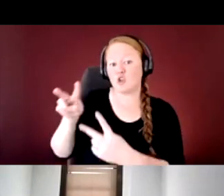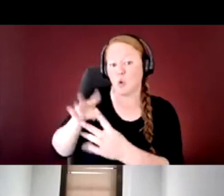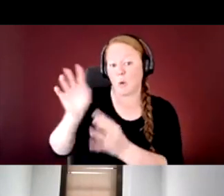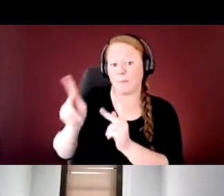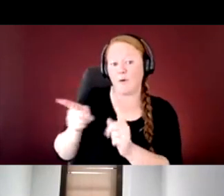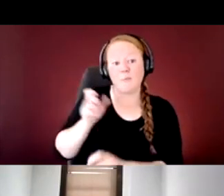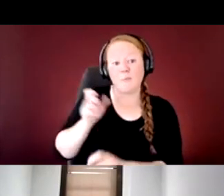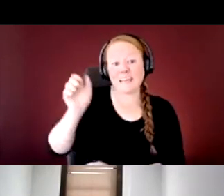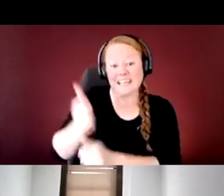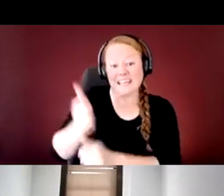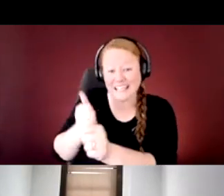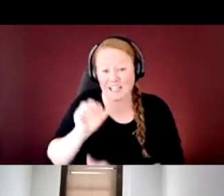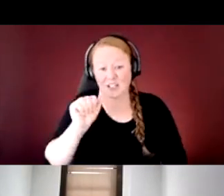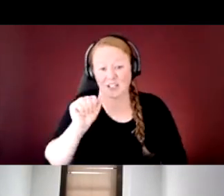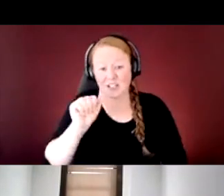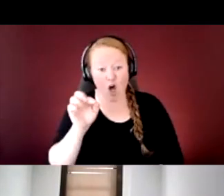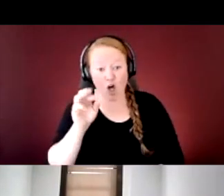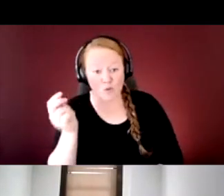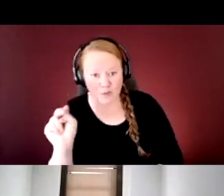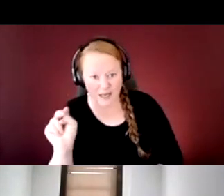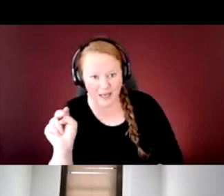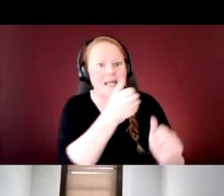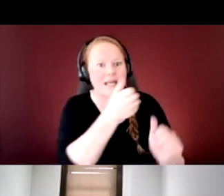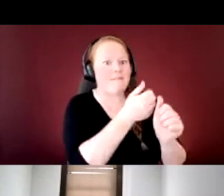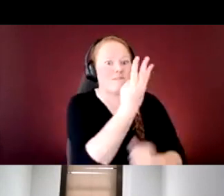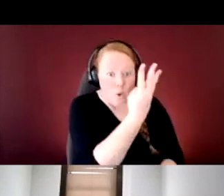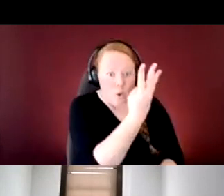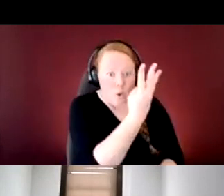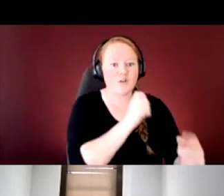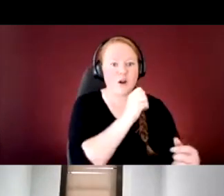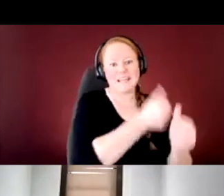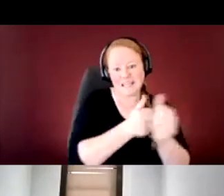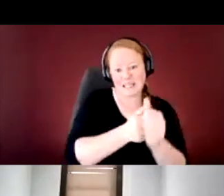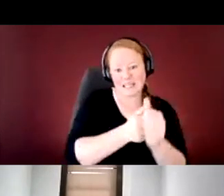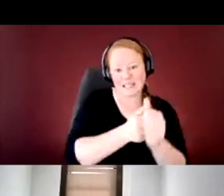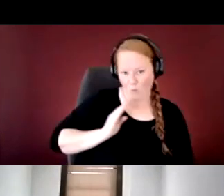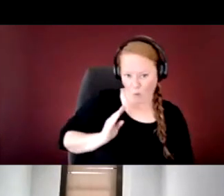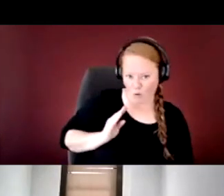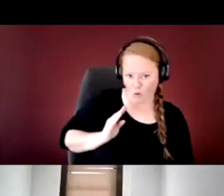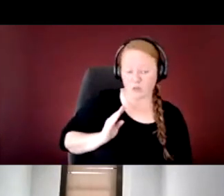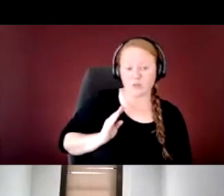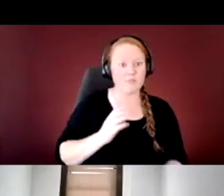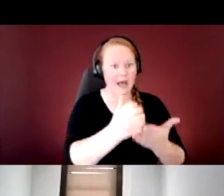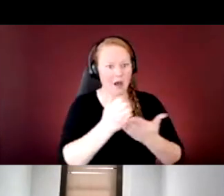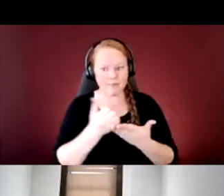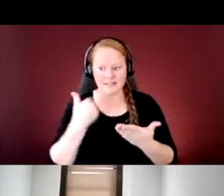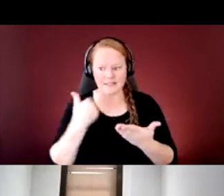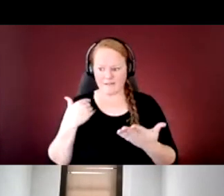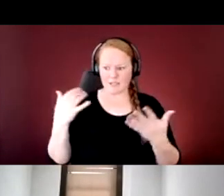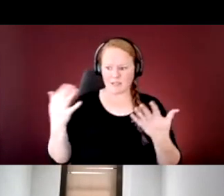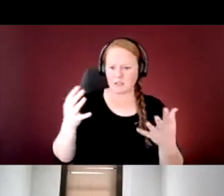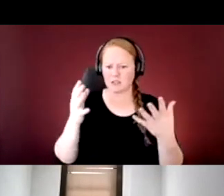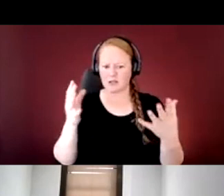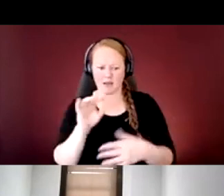and 4 appointees from each member of the Board of Estimate and Apportionment to help us set the infrastructure priorities which will